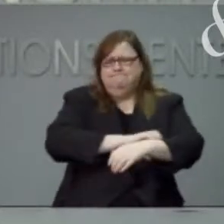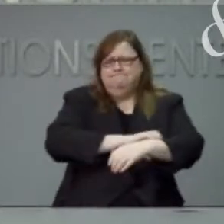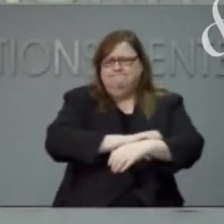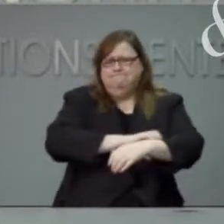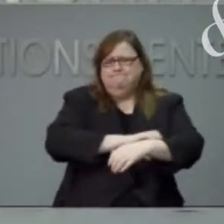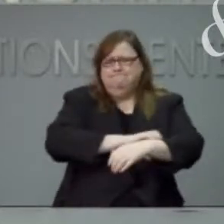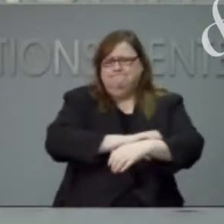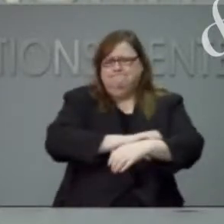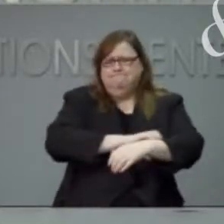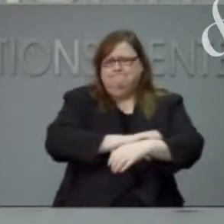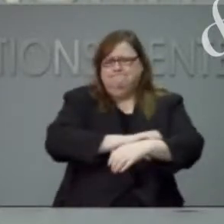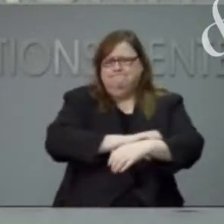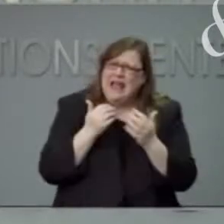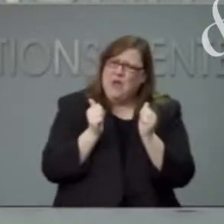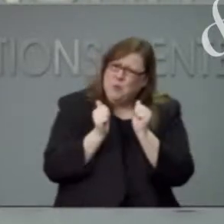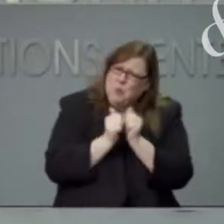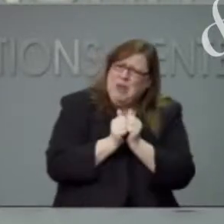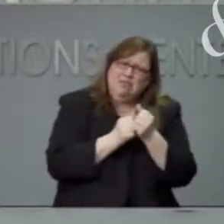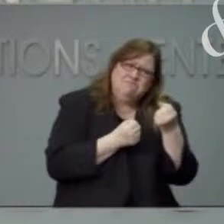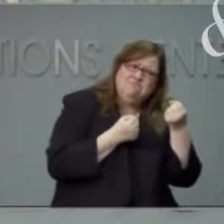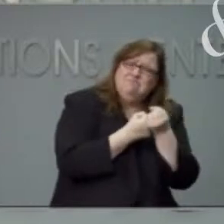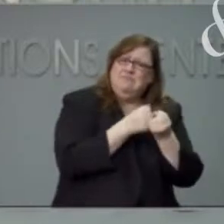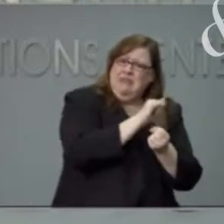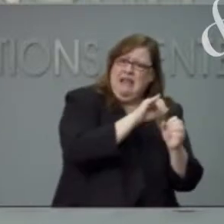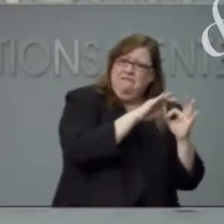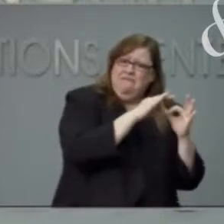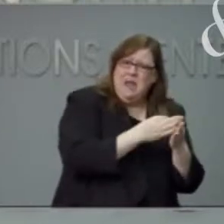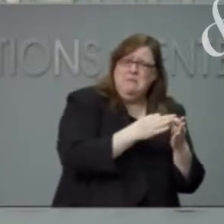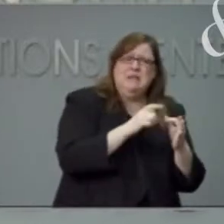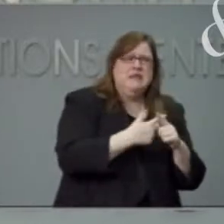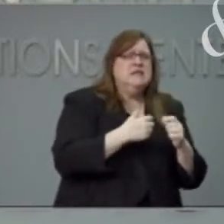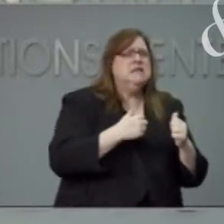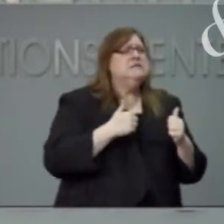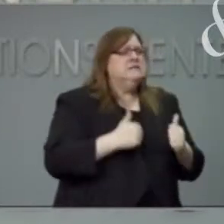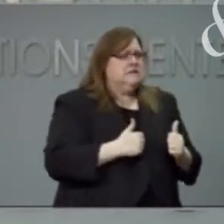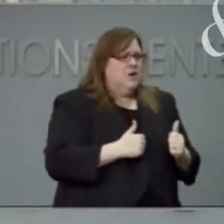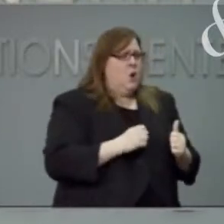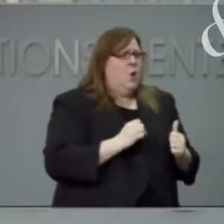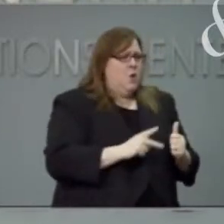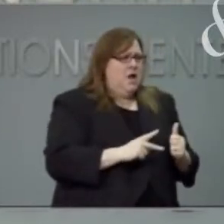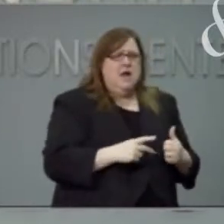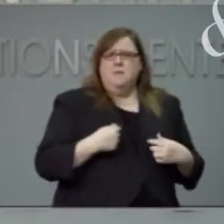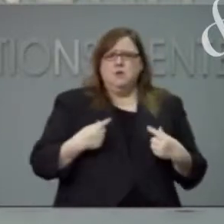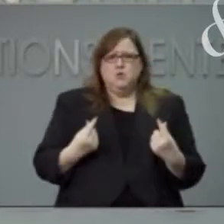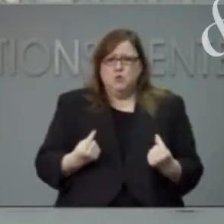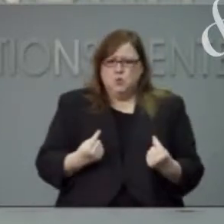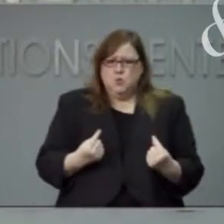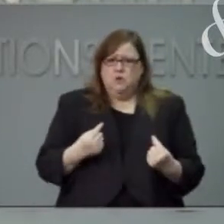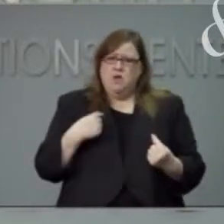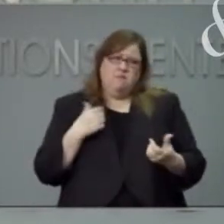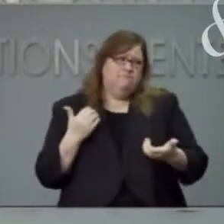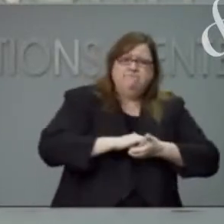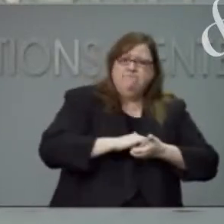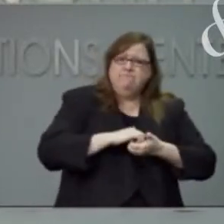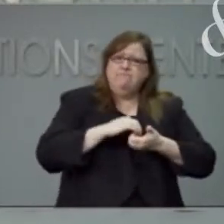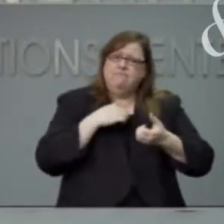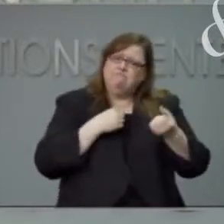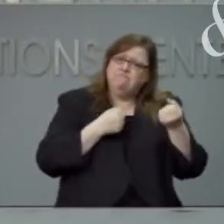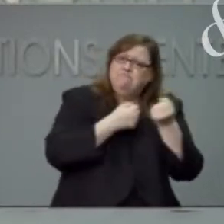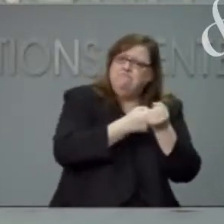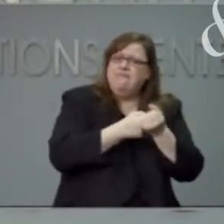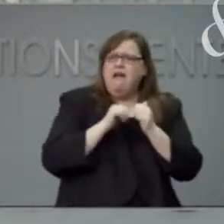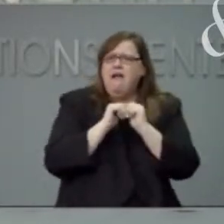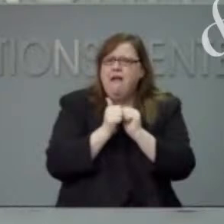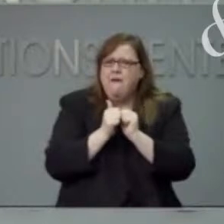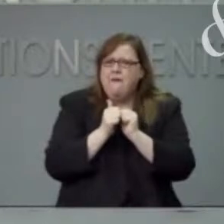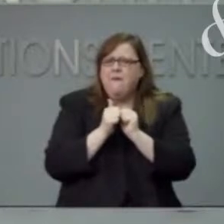the family, and then say, okay, I'm gonna do something about this. I'm gonna do my part to slow the spread.